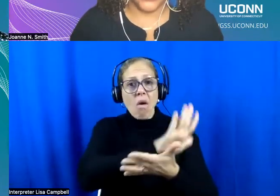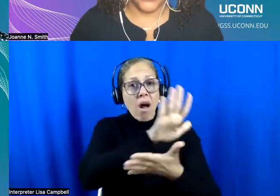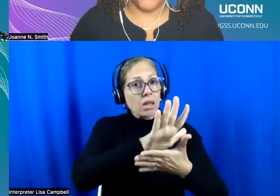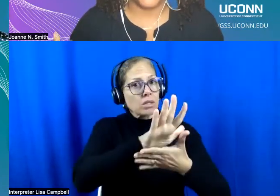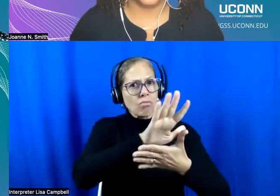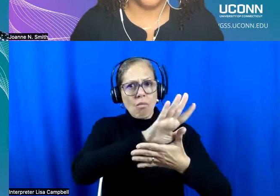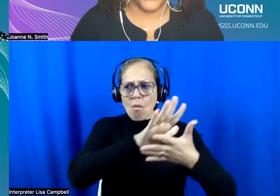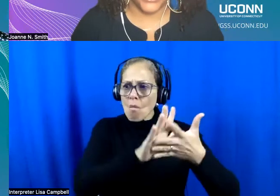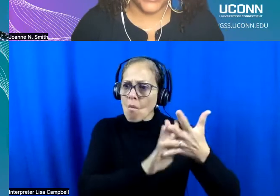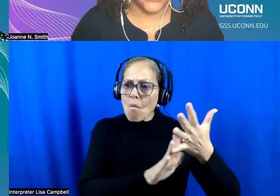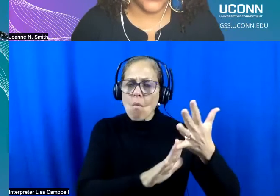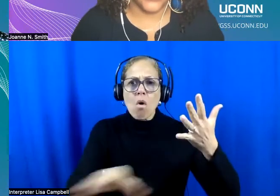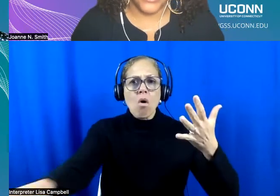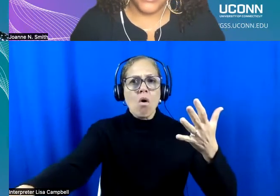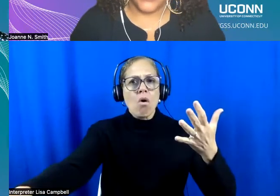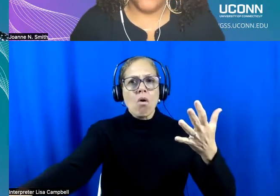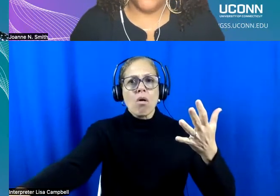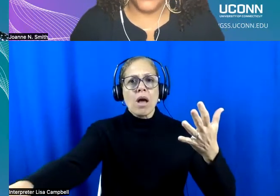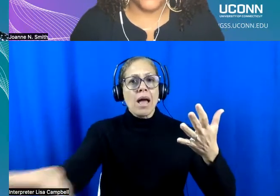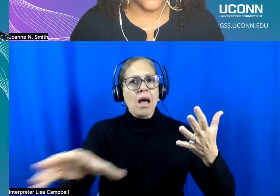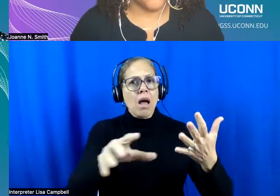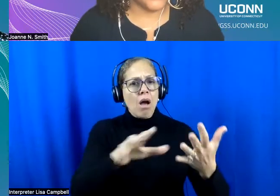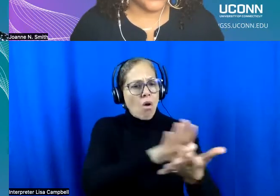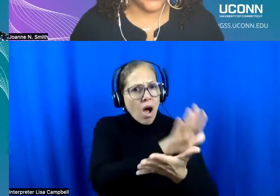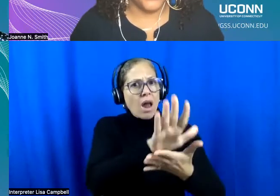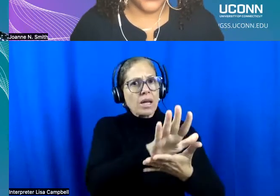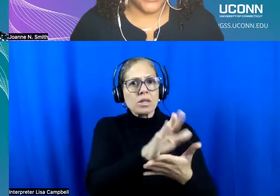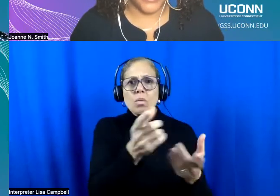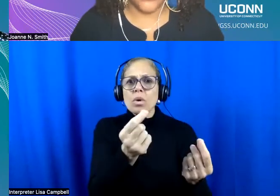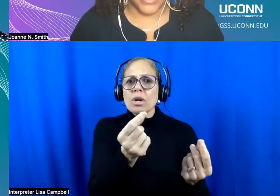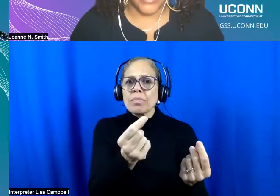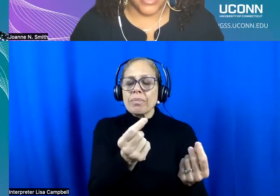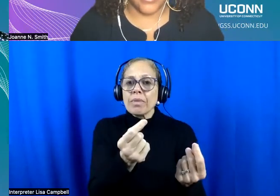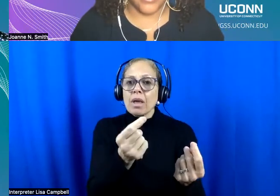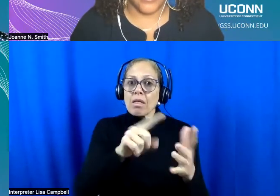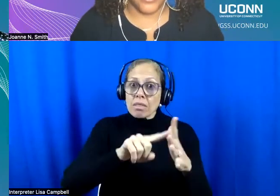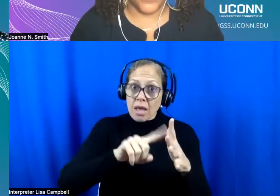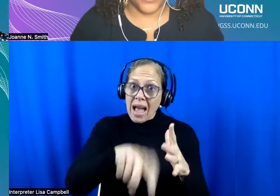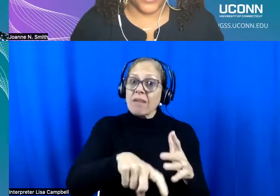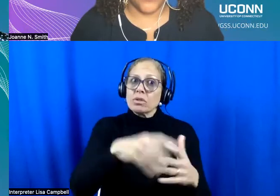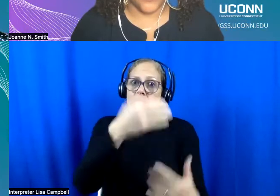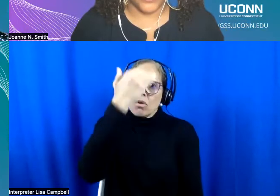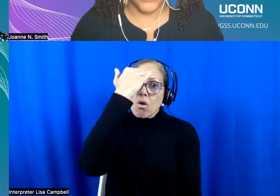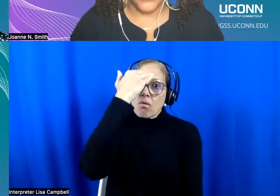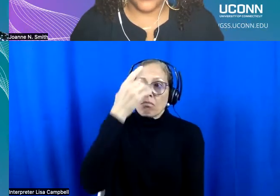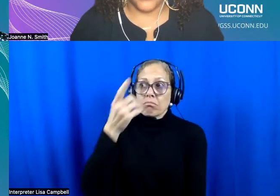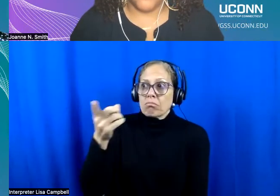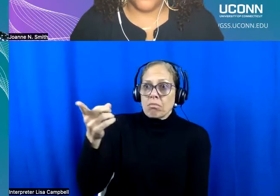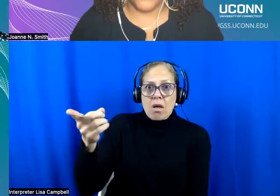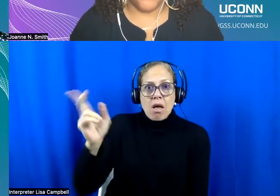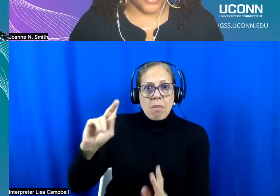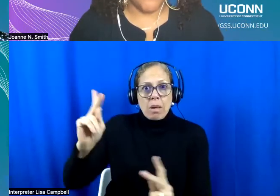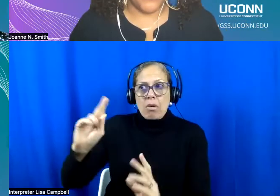sure, especially colleges, need to start with the assumption that they are getting, you know, a cohort